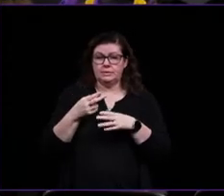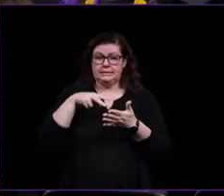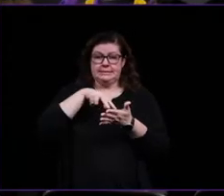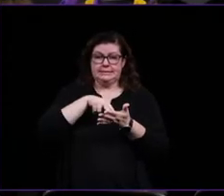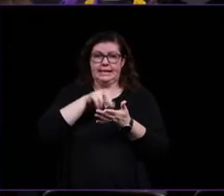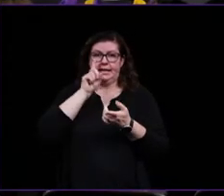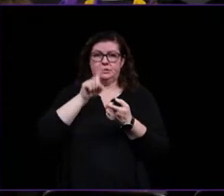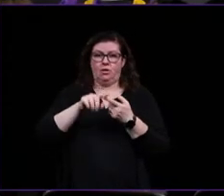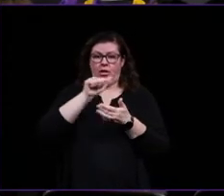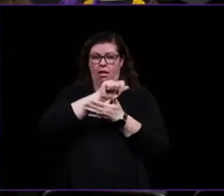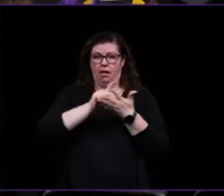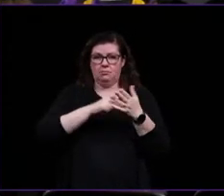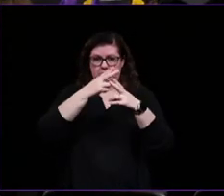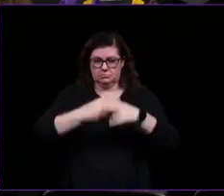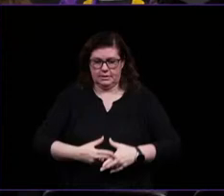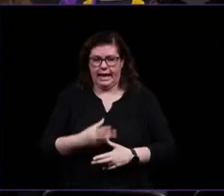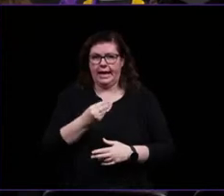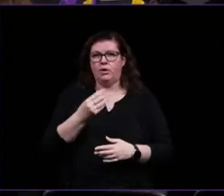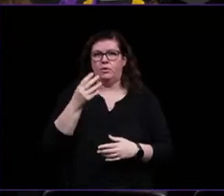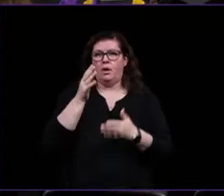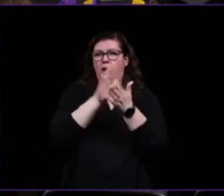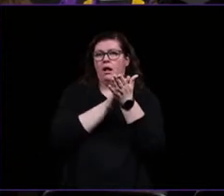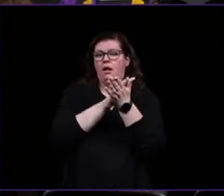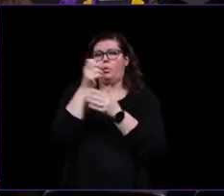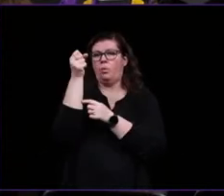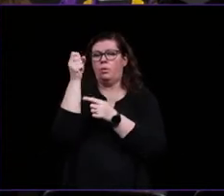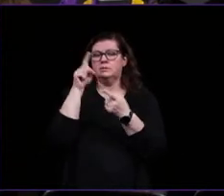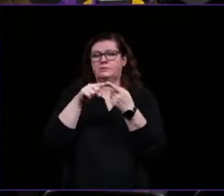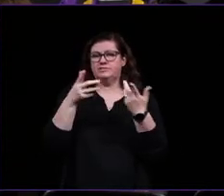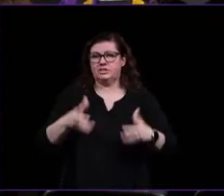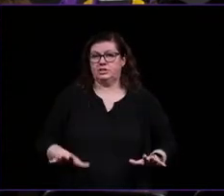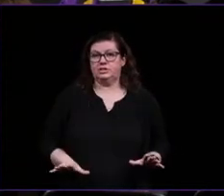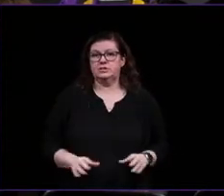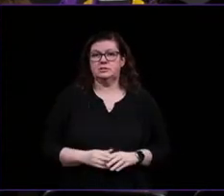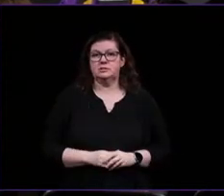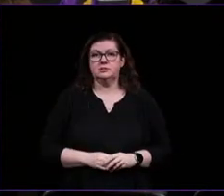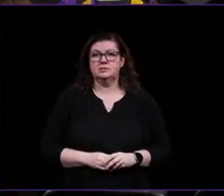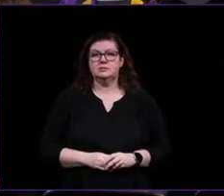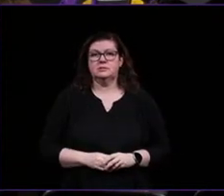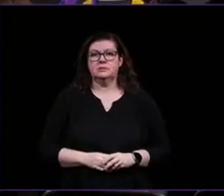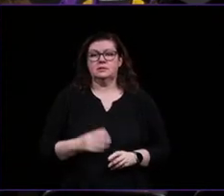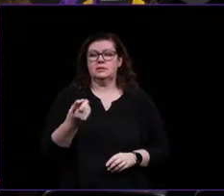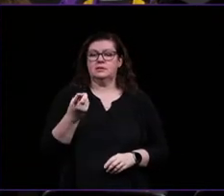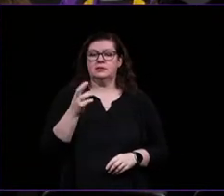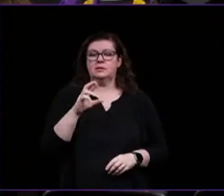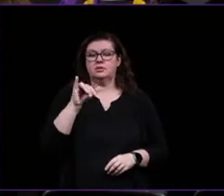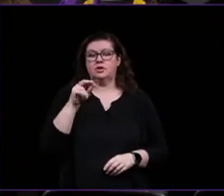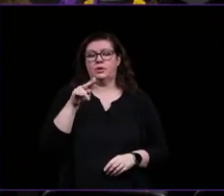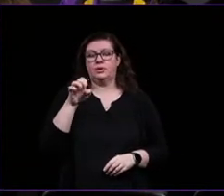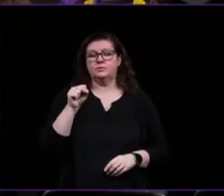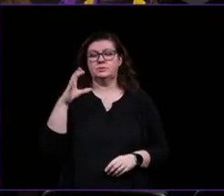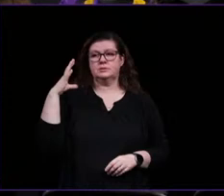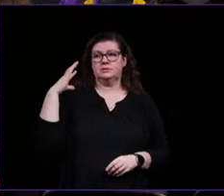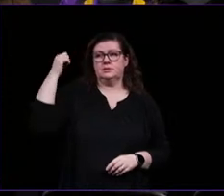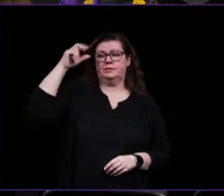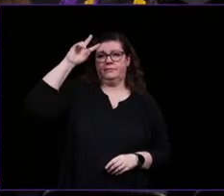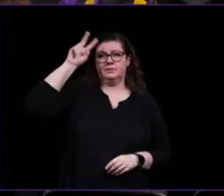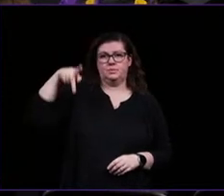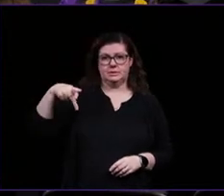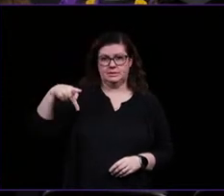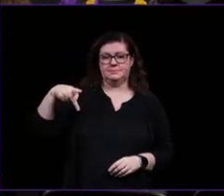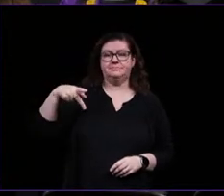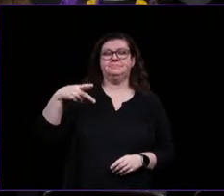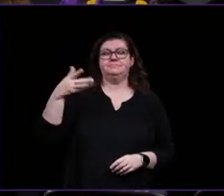been introduced. Again, please hold your applause until I have introduced all. Dr. Robert Jones, Executive Vice President for Academic Affairs